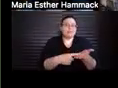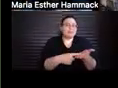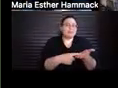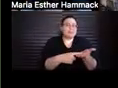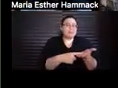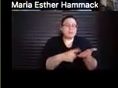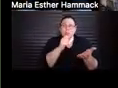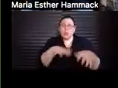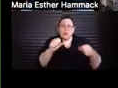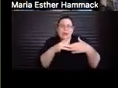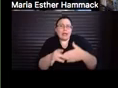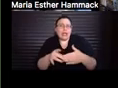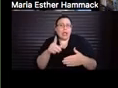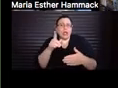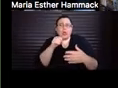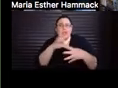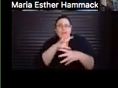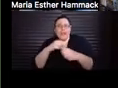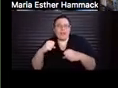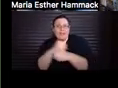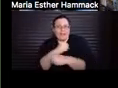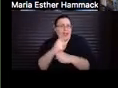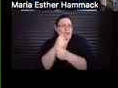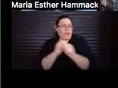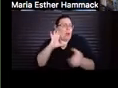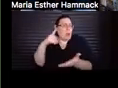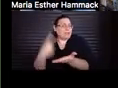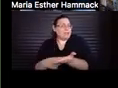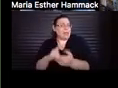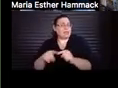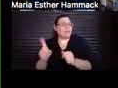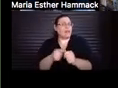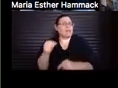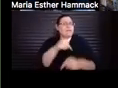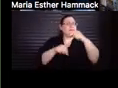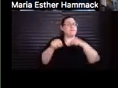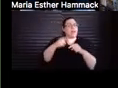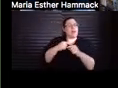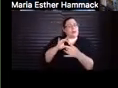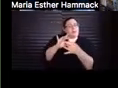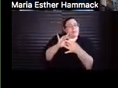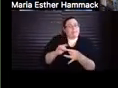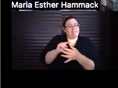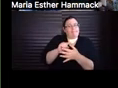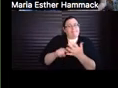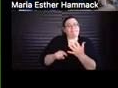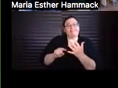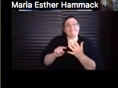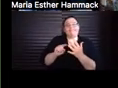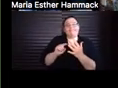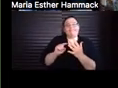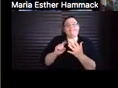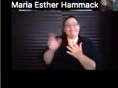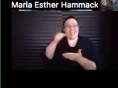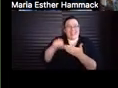this movement and this fight for freedom in Mexican spaces, I wanted to highlight this, this letter,